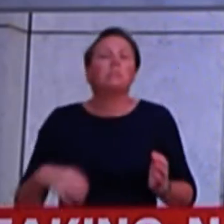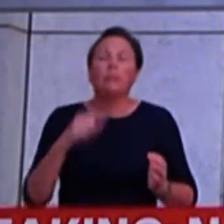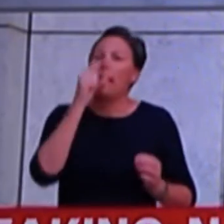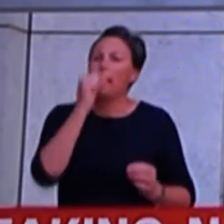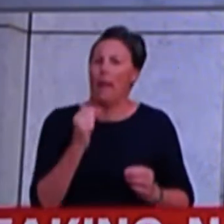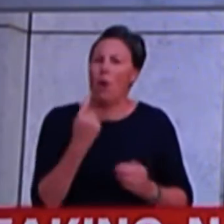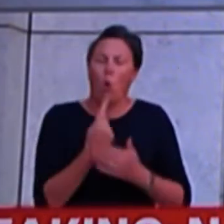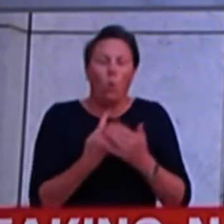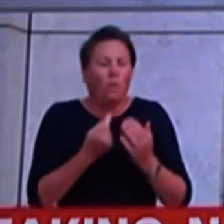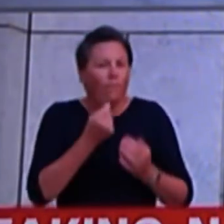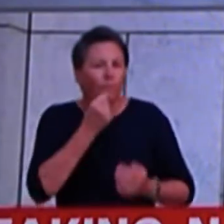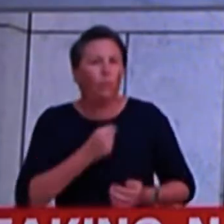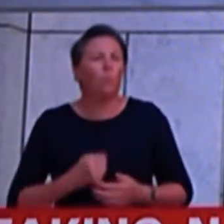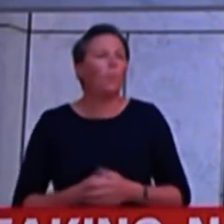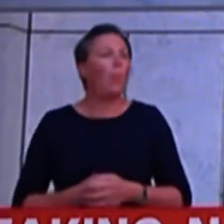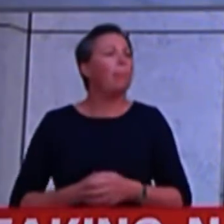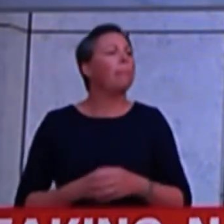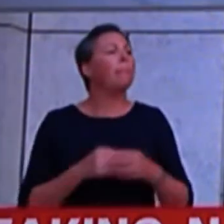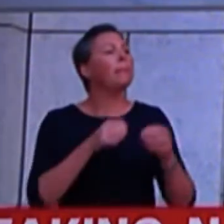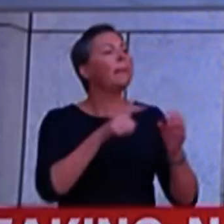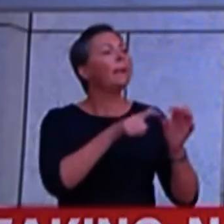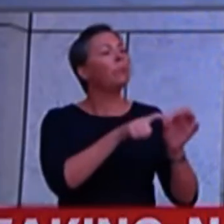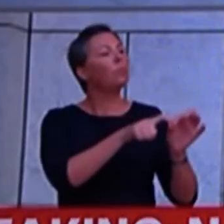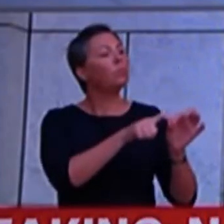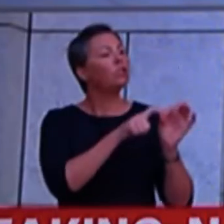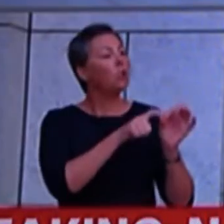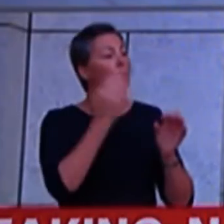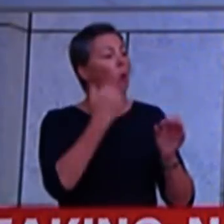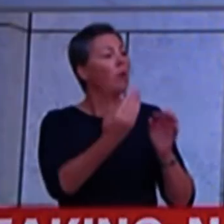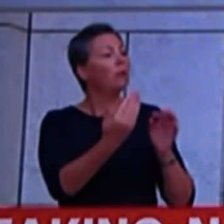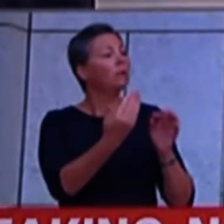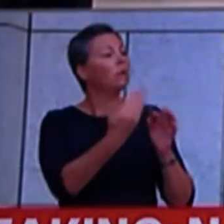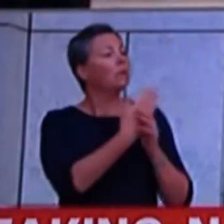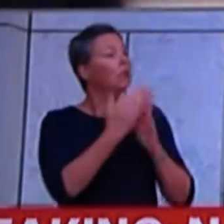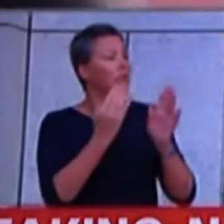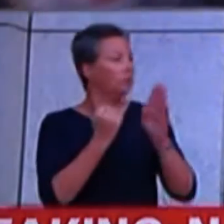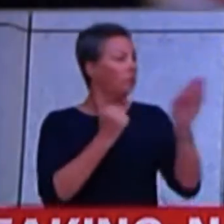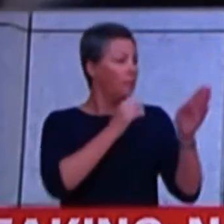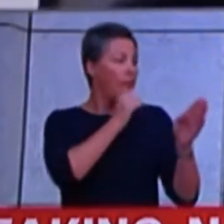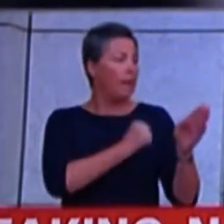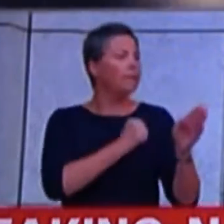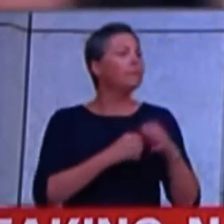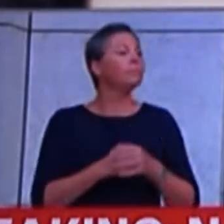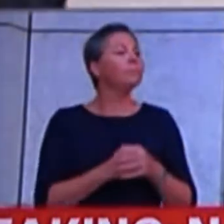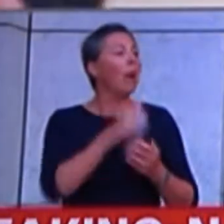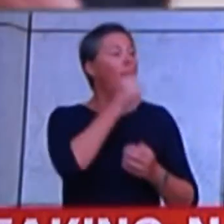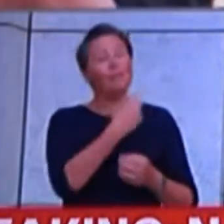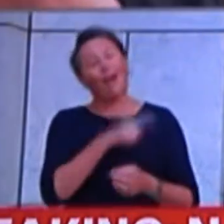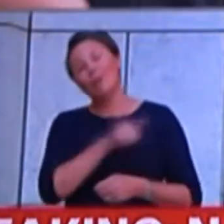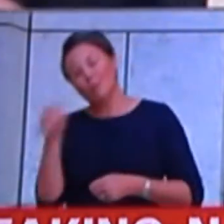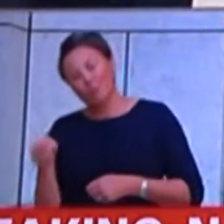remain. Prime Minister, when Brett... Sorry, Sam, you can be next. Prime Minister, when Brett... sorry, you go.